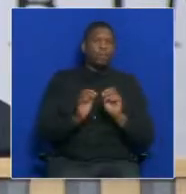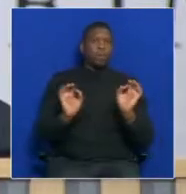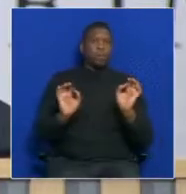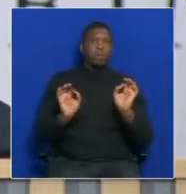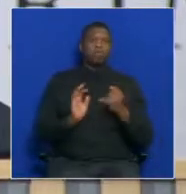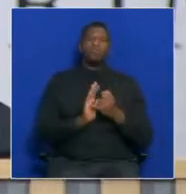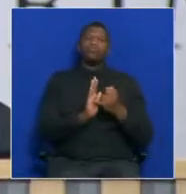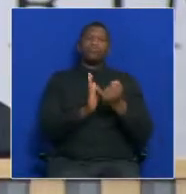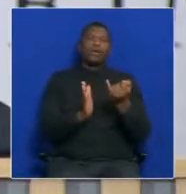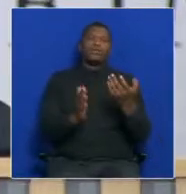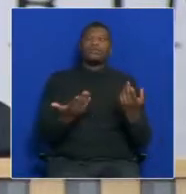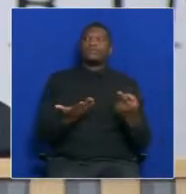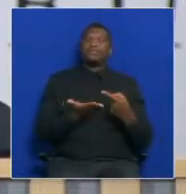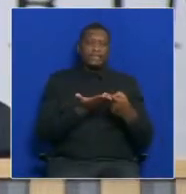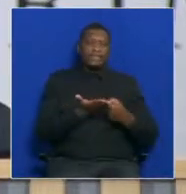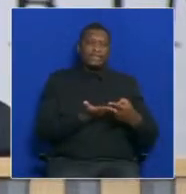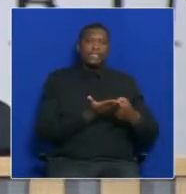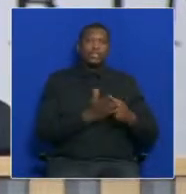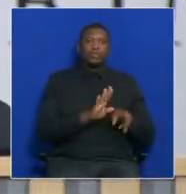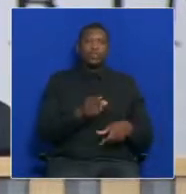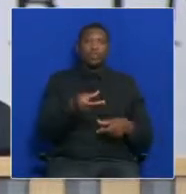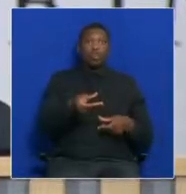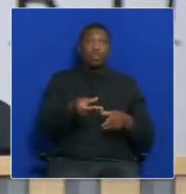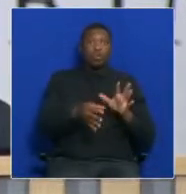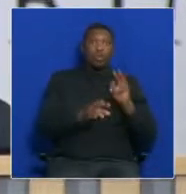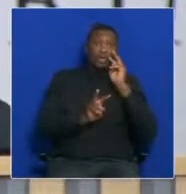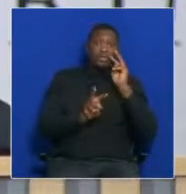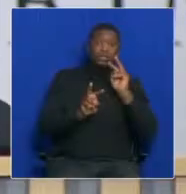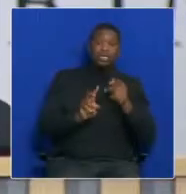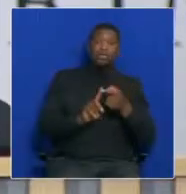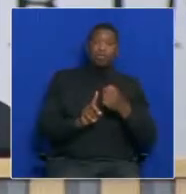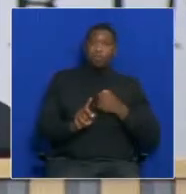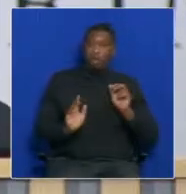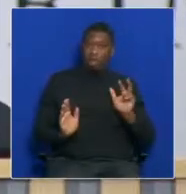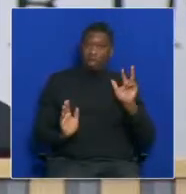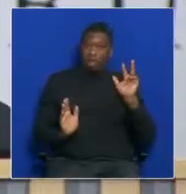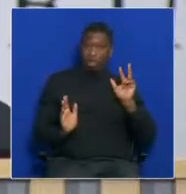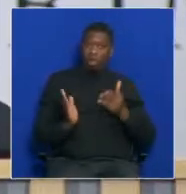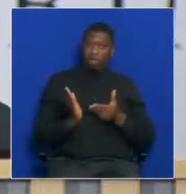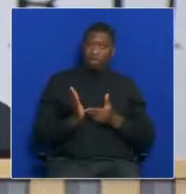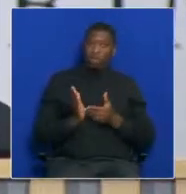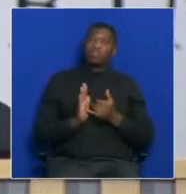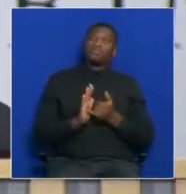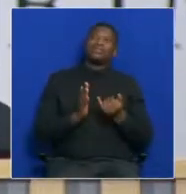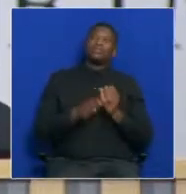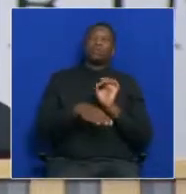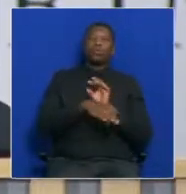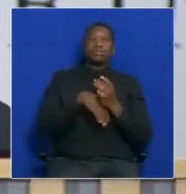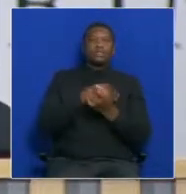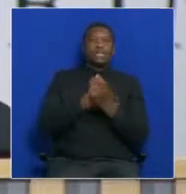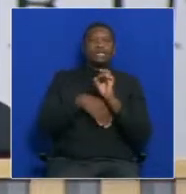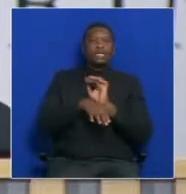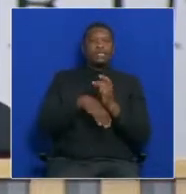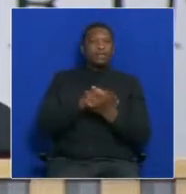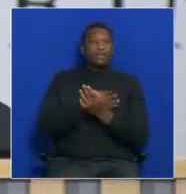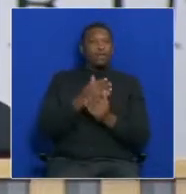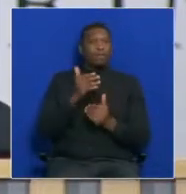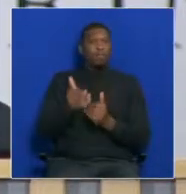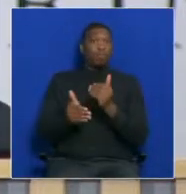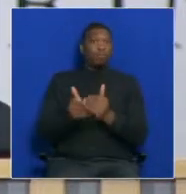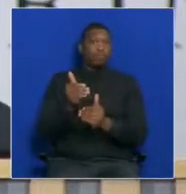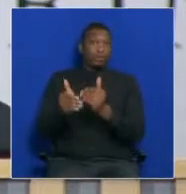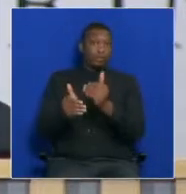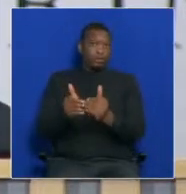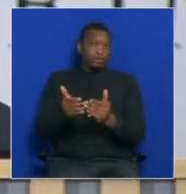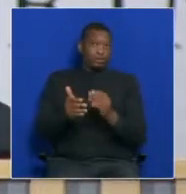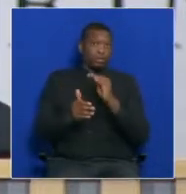you'll see from my affidavit, I indicated that it was a consultative process. So we had consultants that